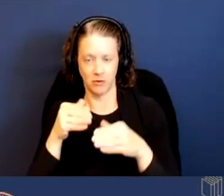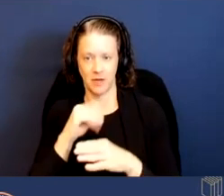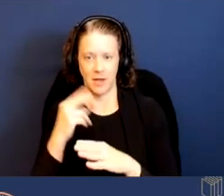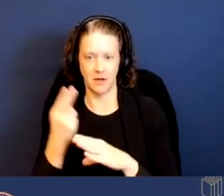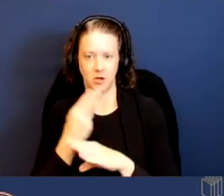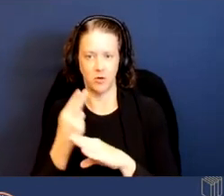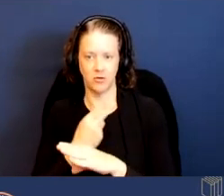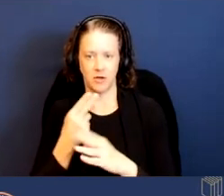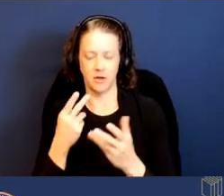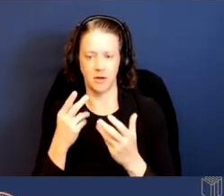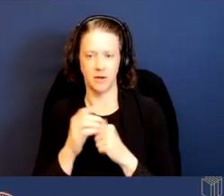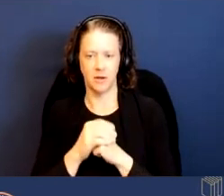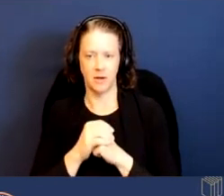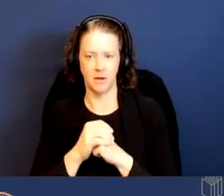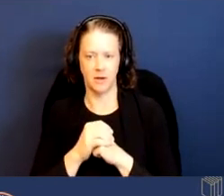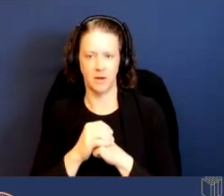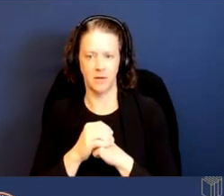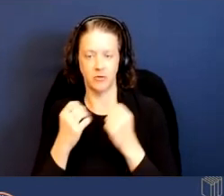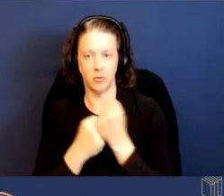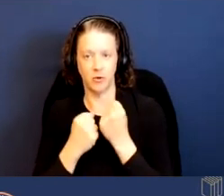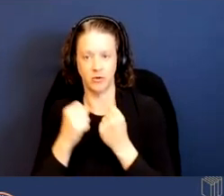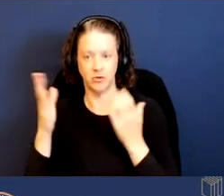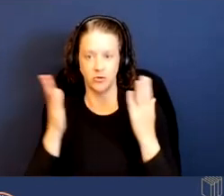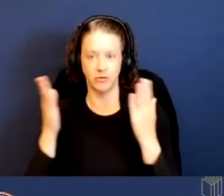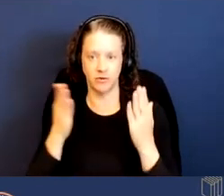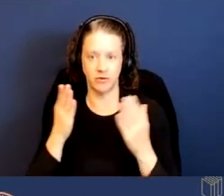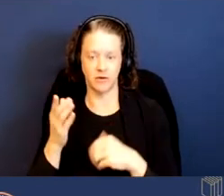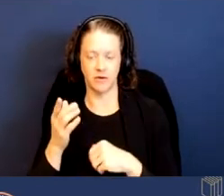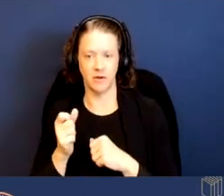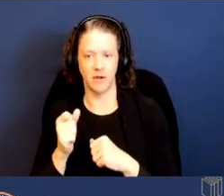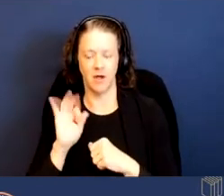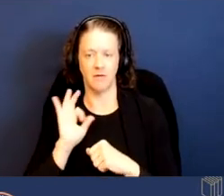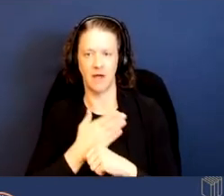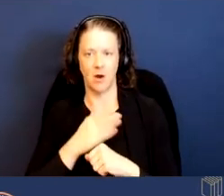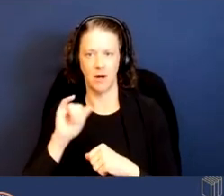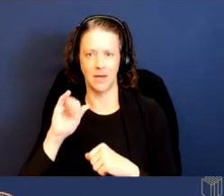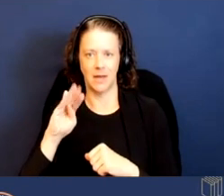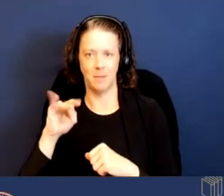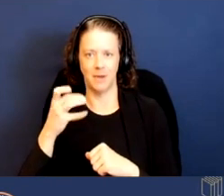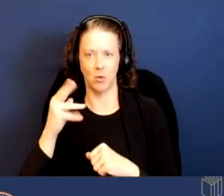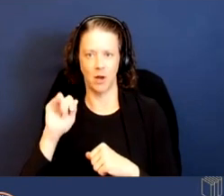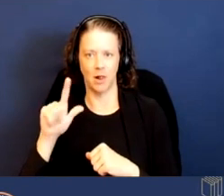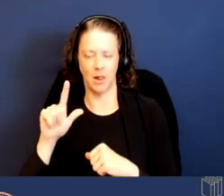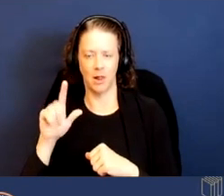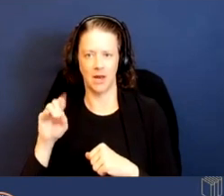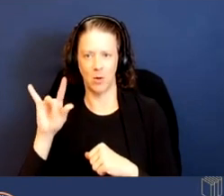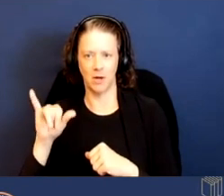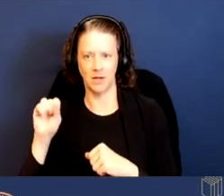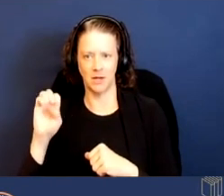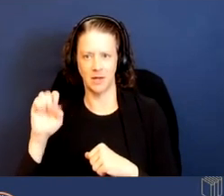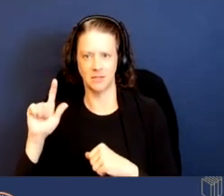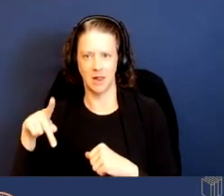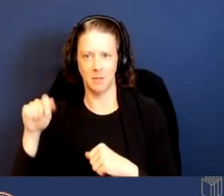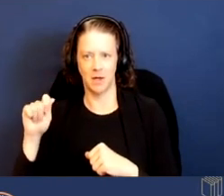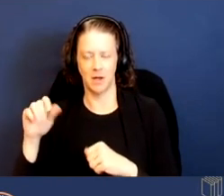utilizing the supports and services of our Imperial County SELPA. Contently, they are